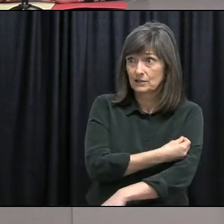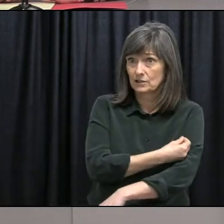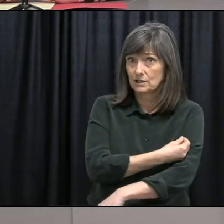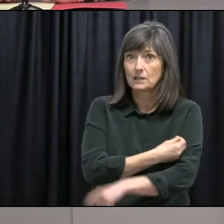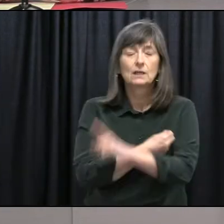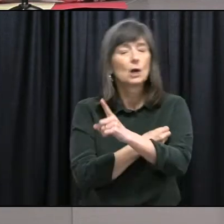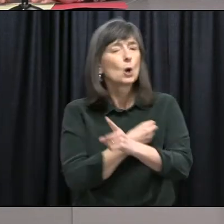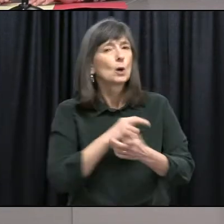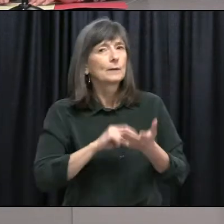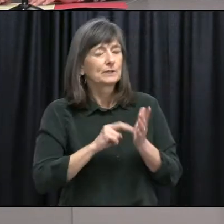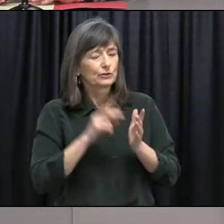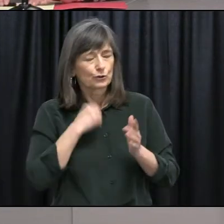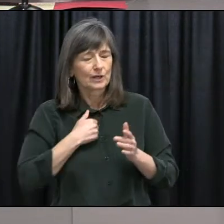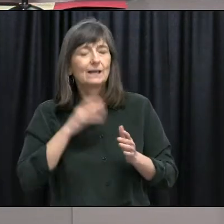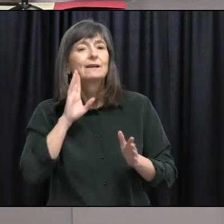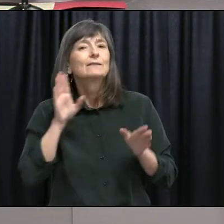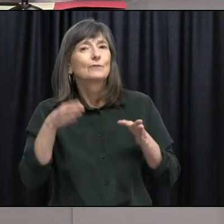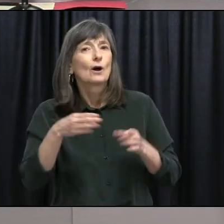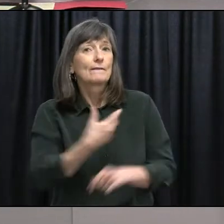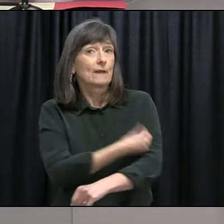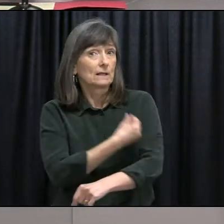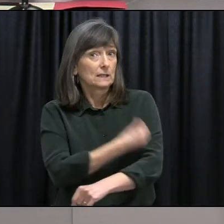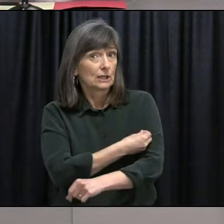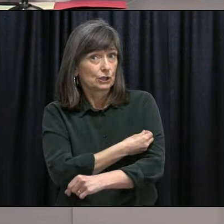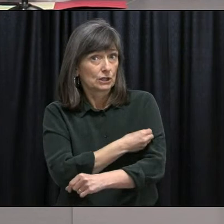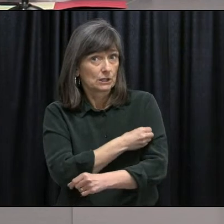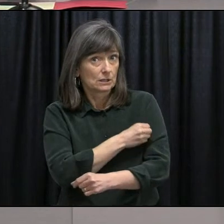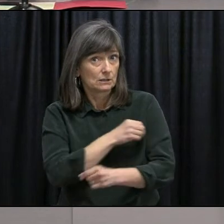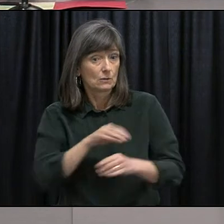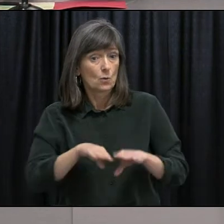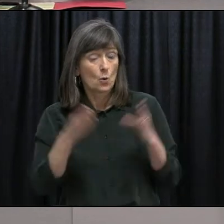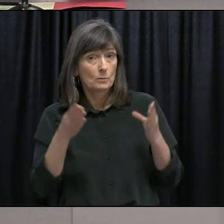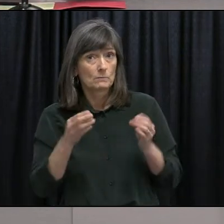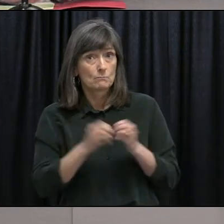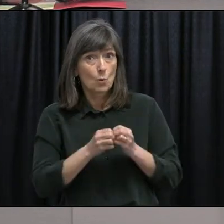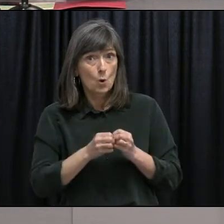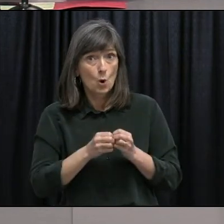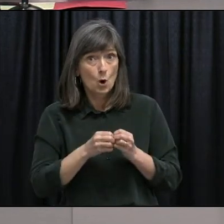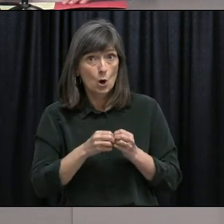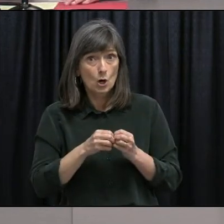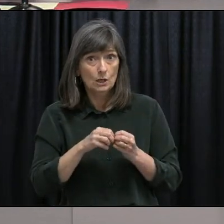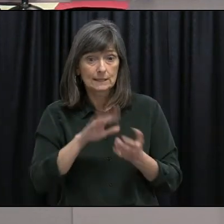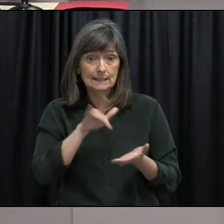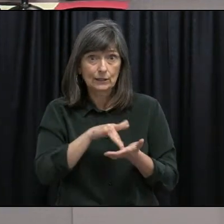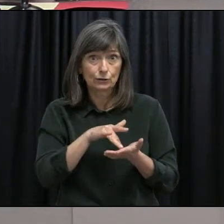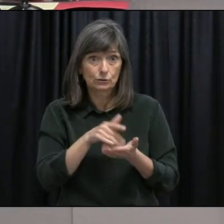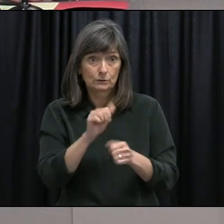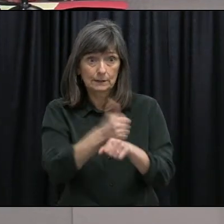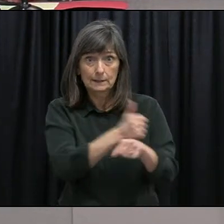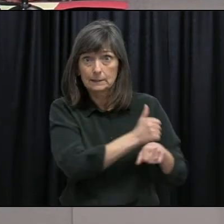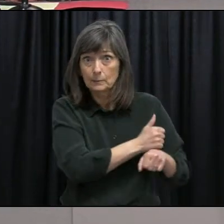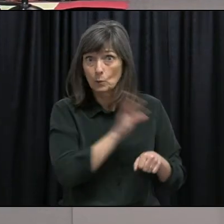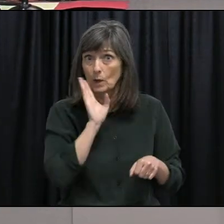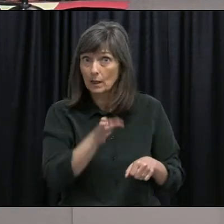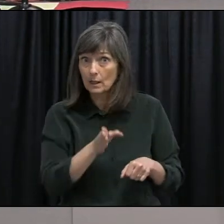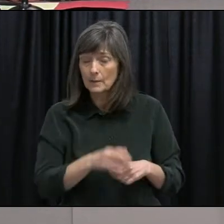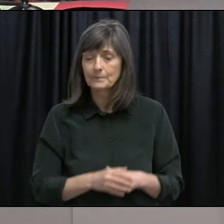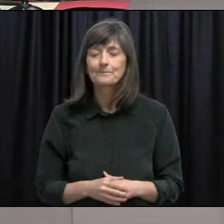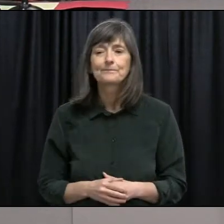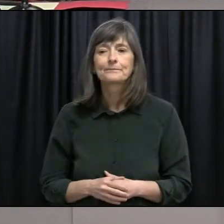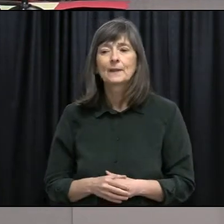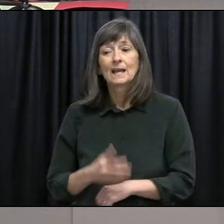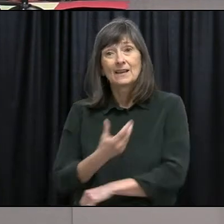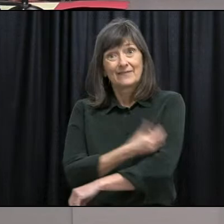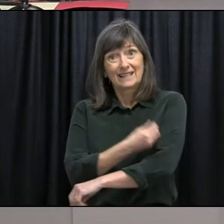Vaccination capacity, sorry, my apologies. Minister? Thank you. Our ability to deliver vaccine